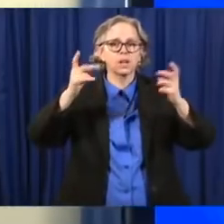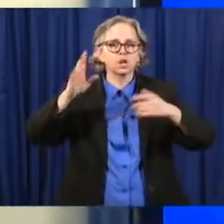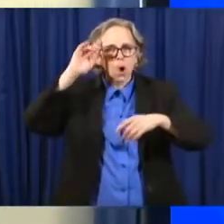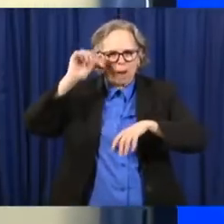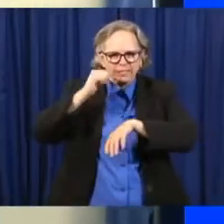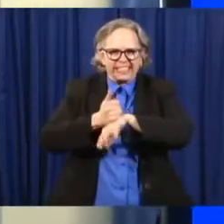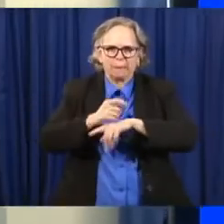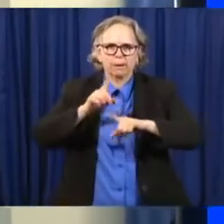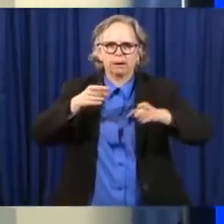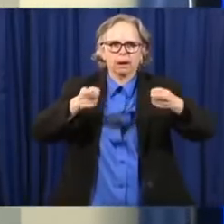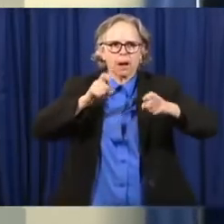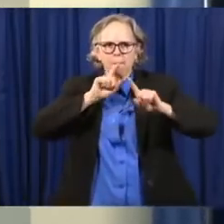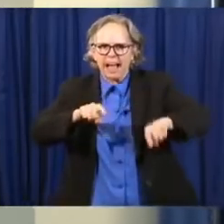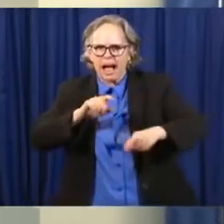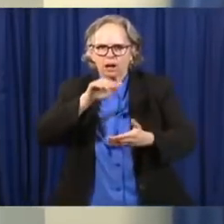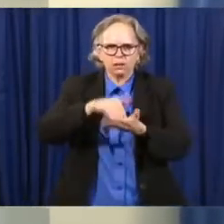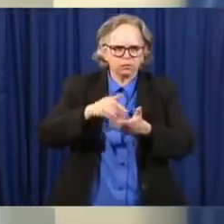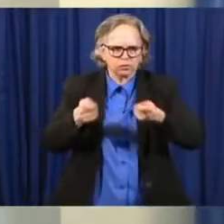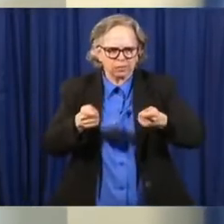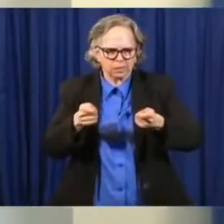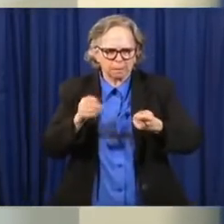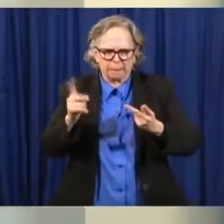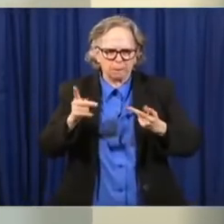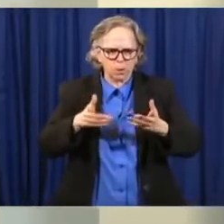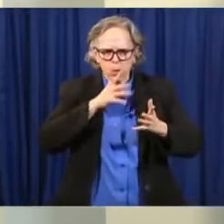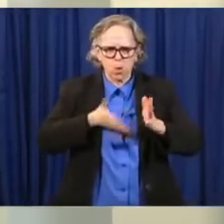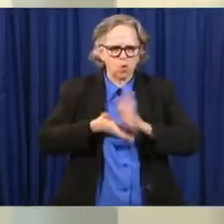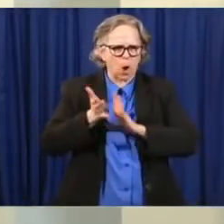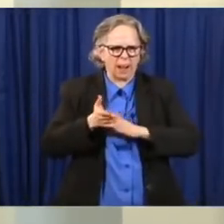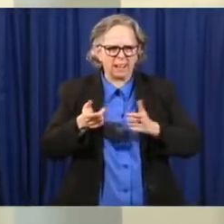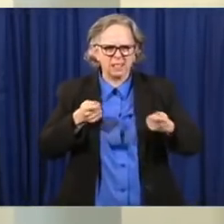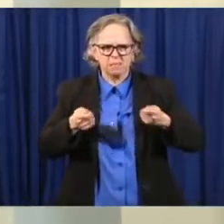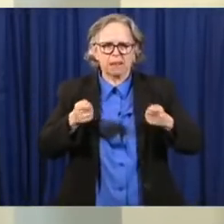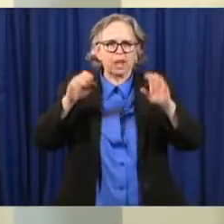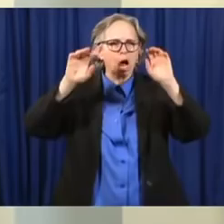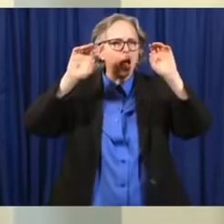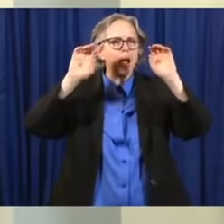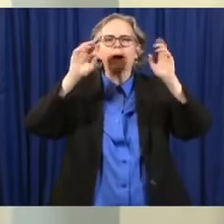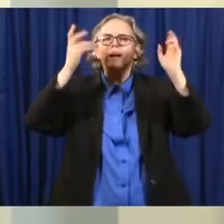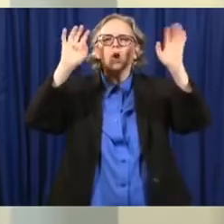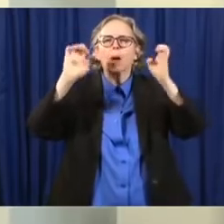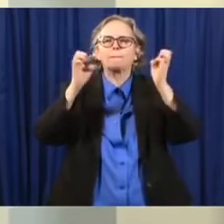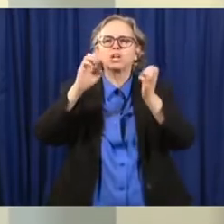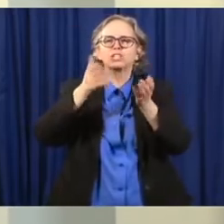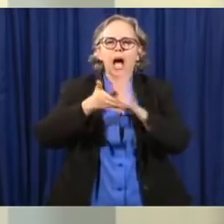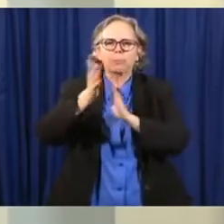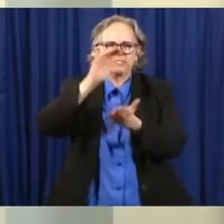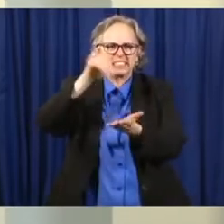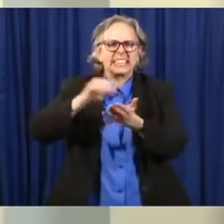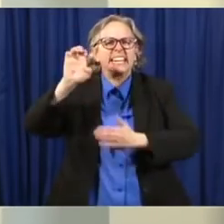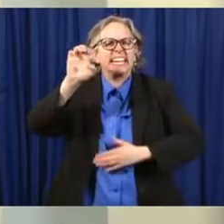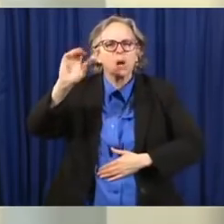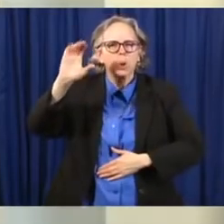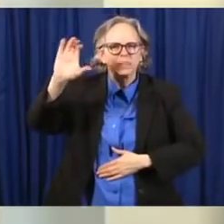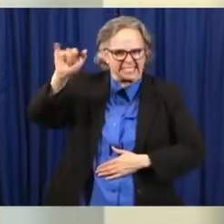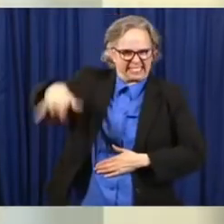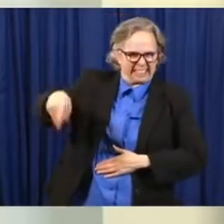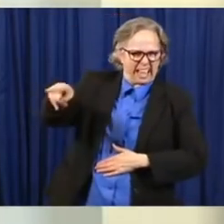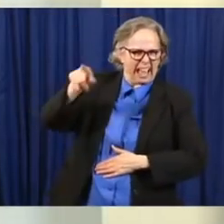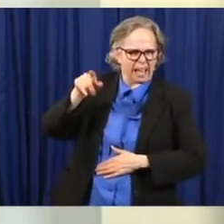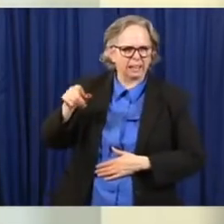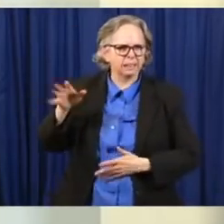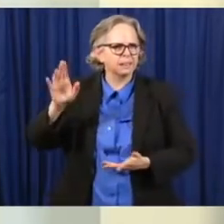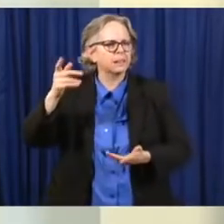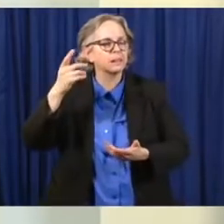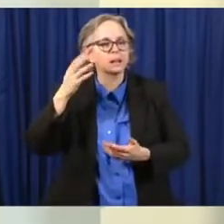that man something called the Emergency Operating Center, which is basically, imagine a NASA watch desk with kind